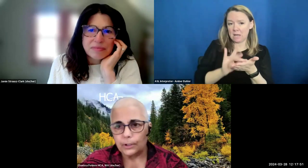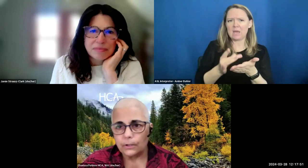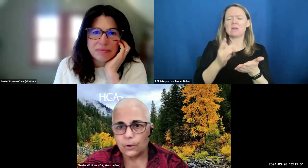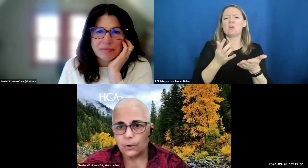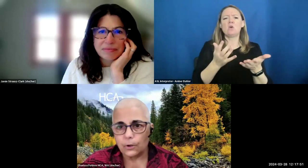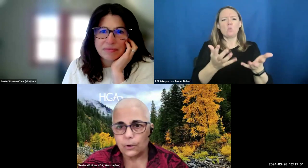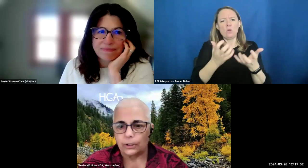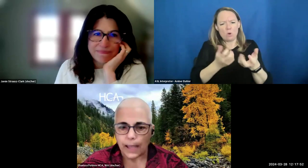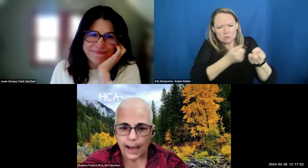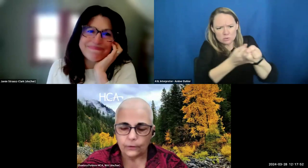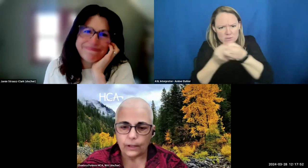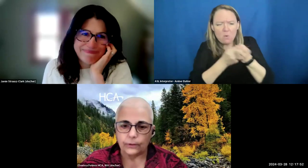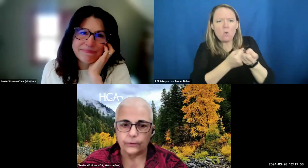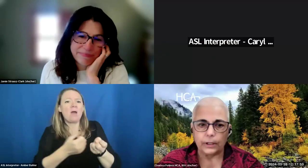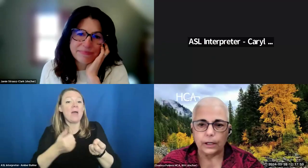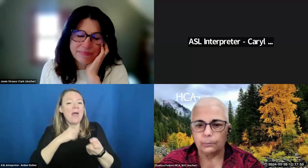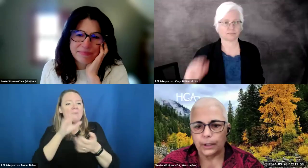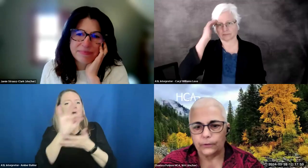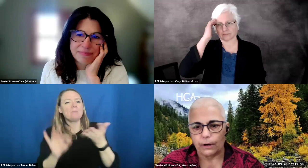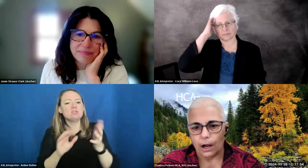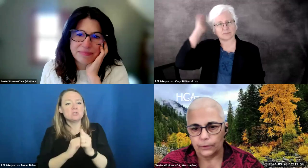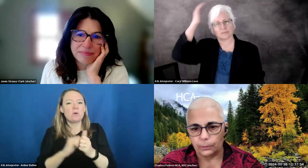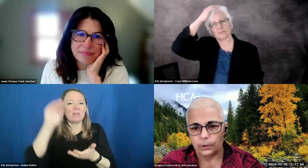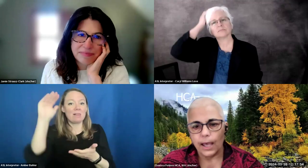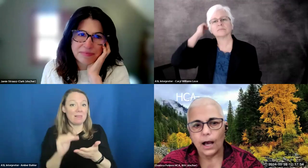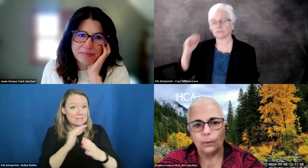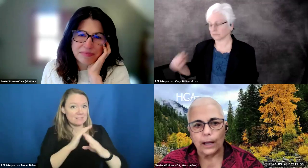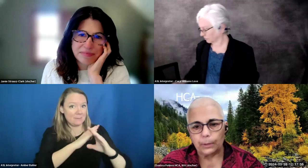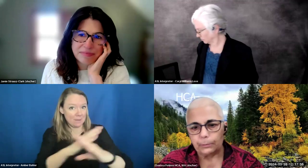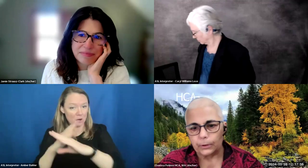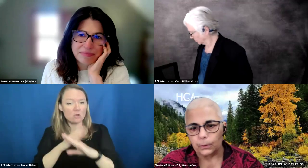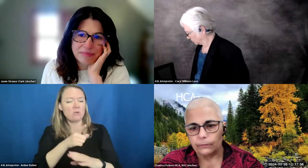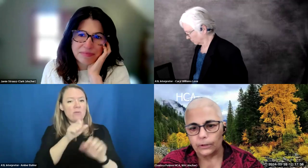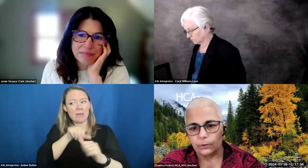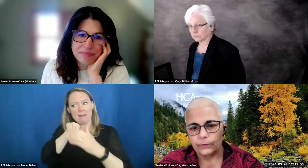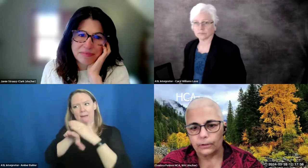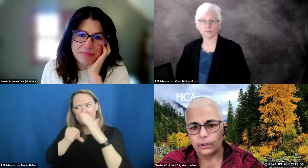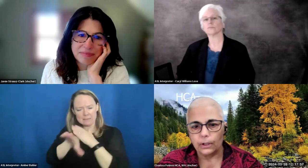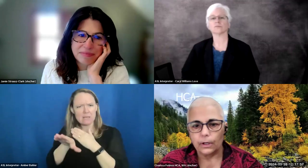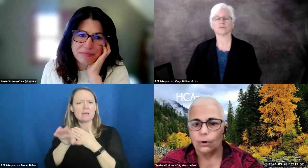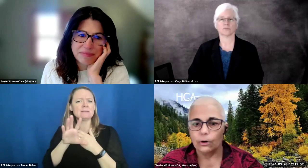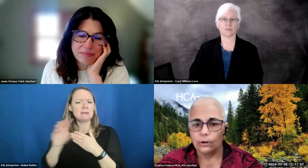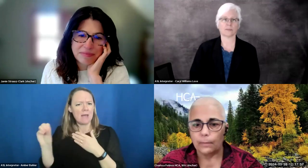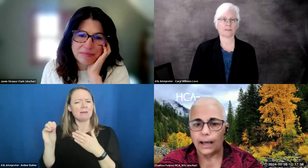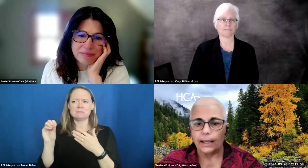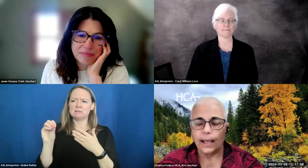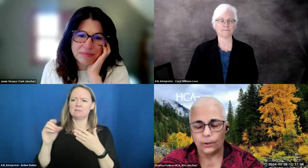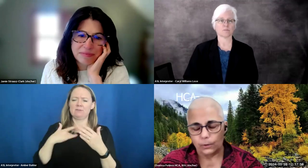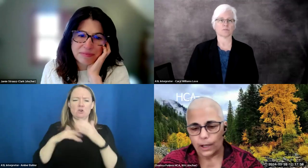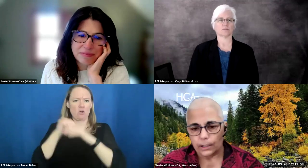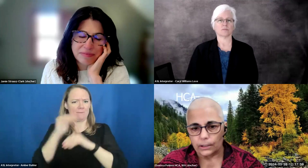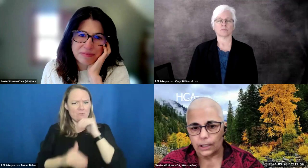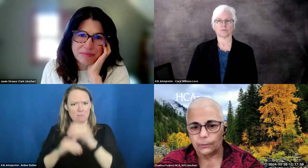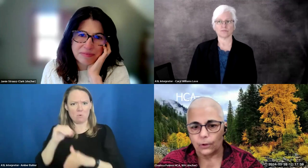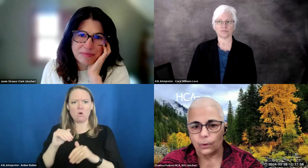barrier options so people can access and seek care in a place they're comfortable around people who they feel trusted or heard by and who